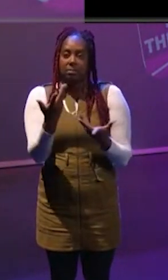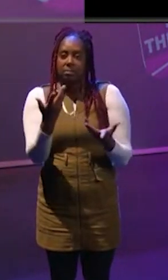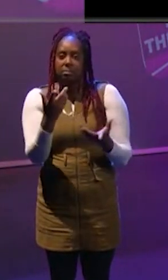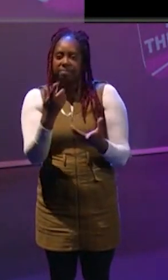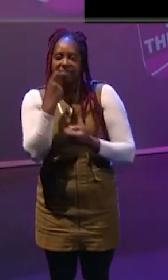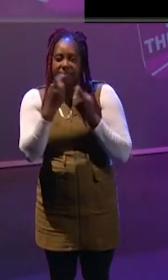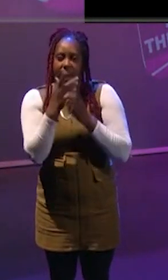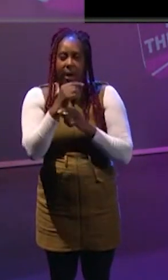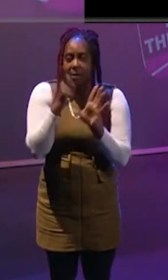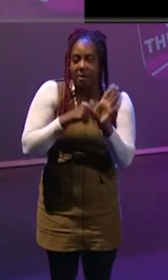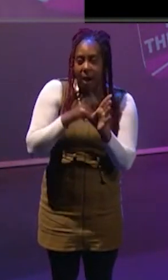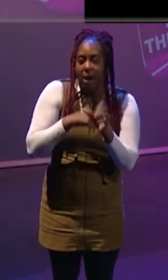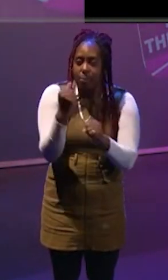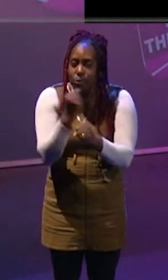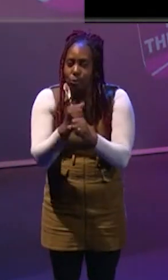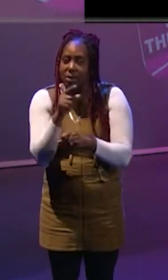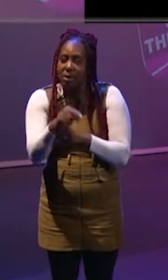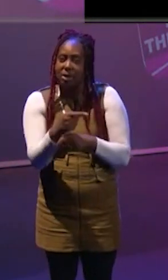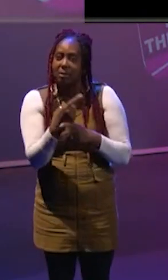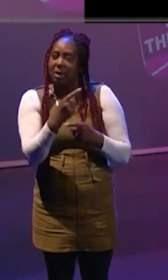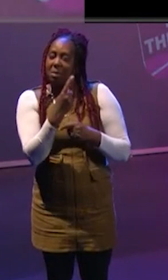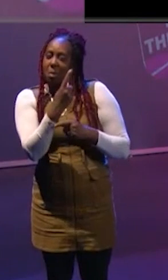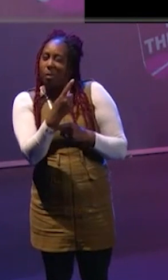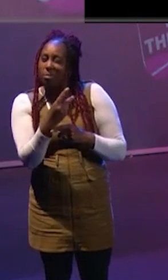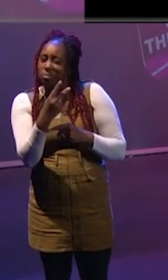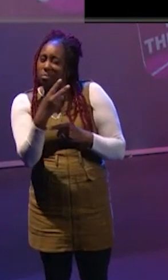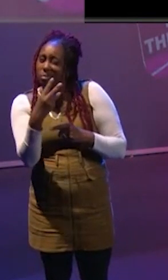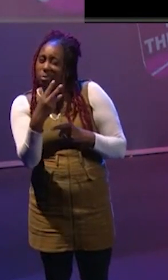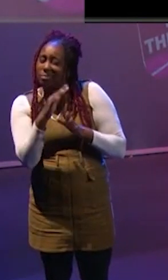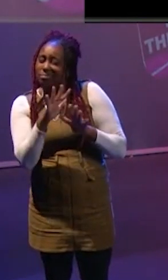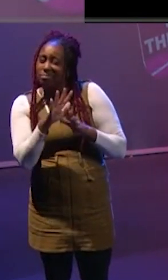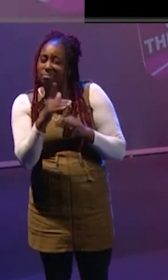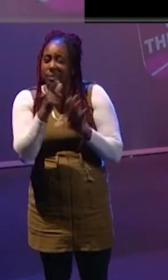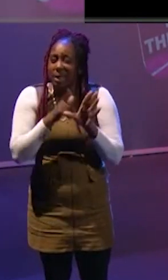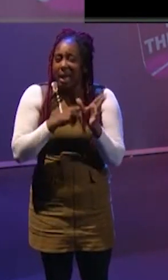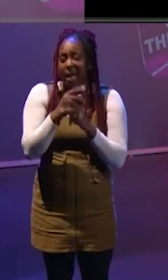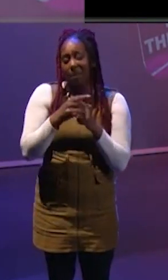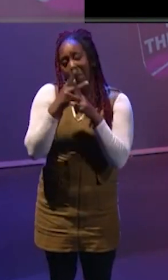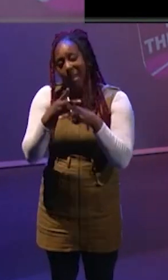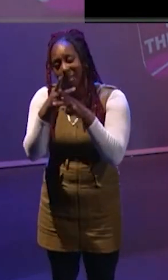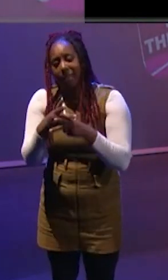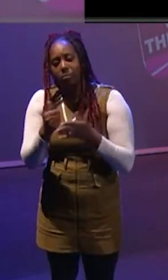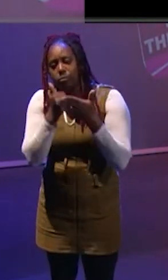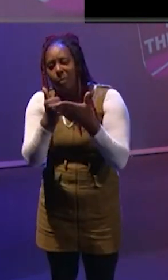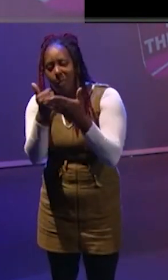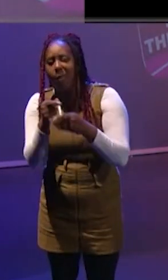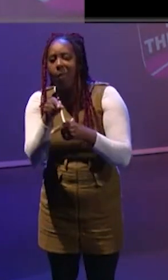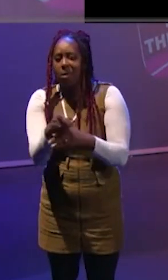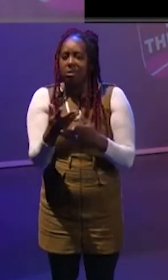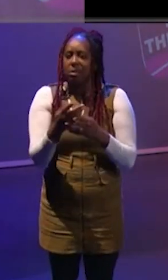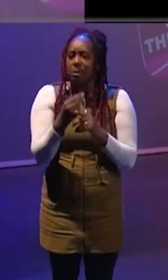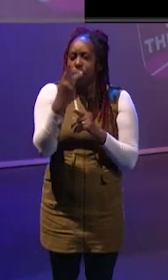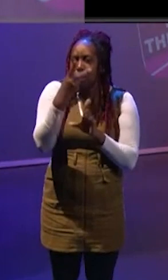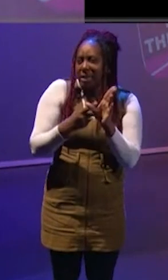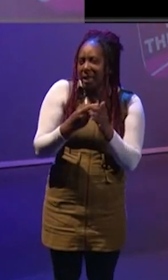I find younger producers who are 1, 2, 3 years into their career, and I mentor them or I work with them and I support them, because it was only 2 years